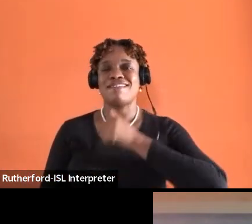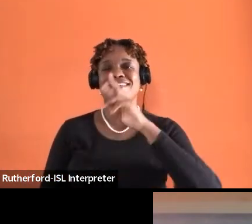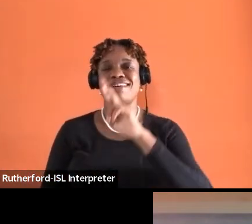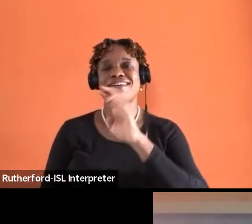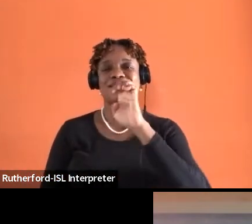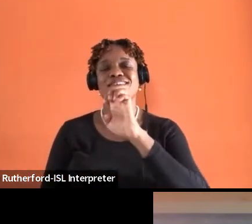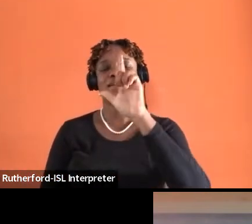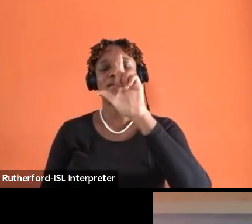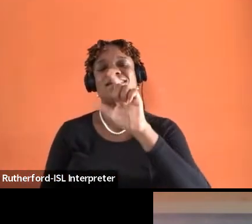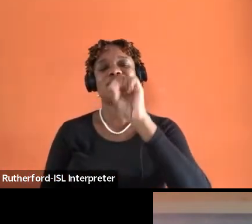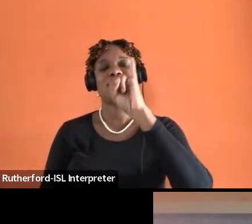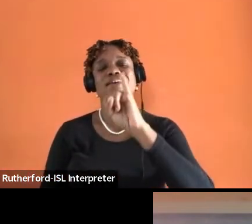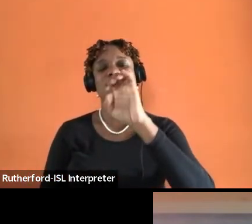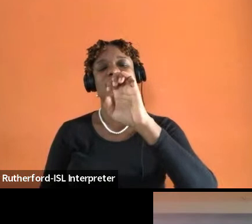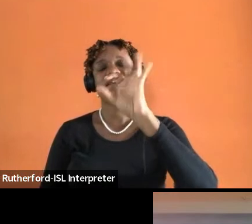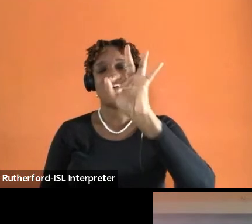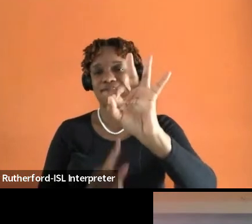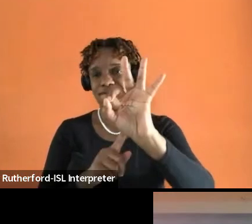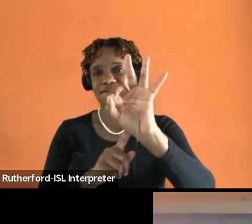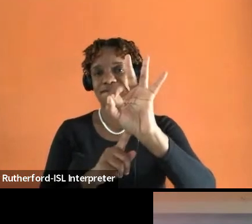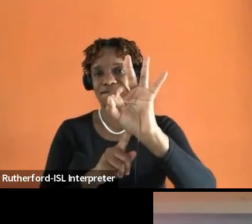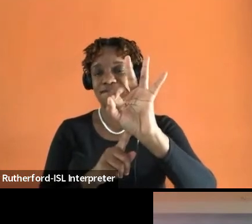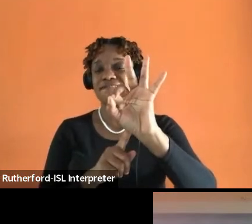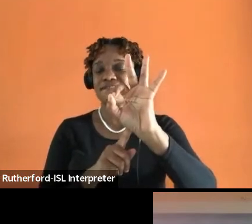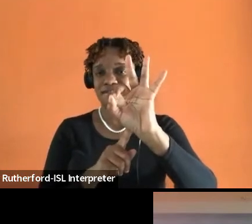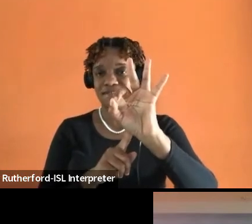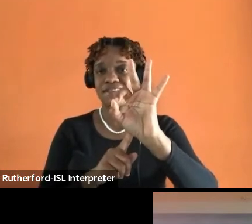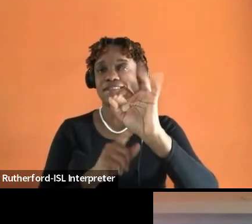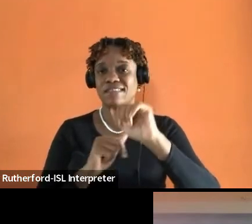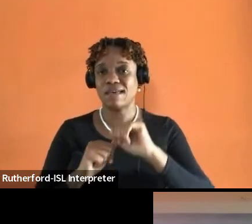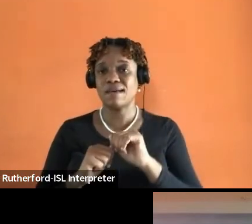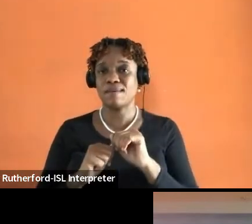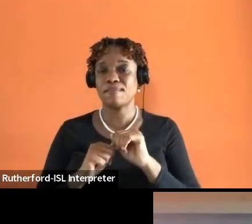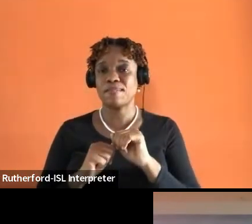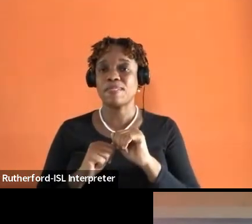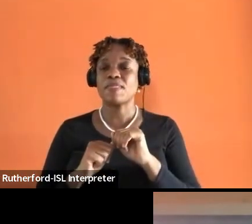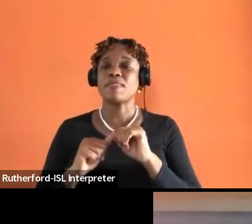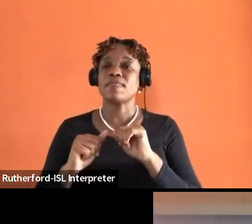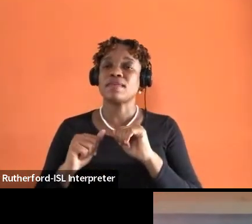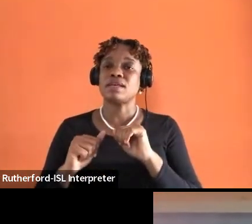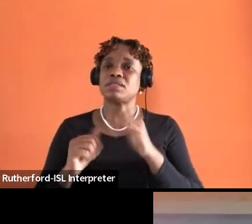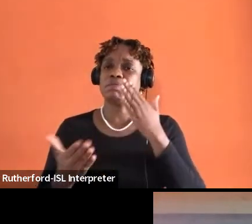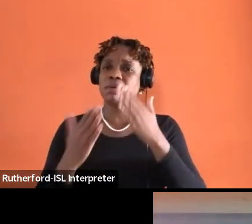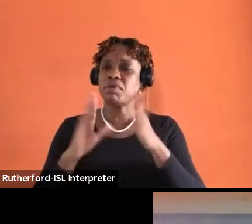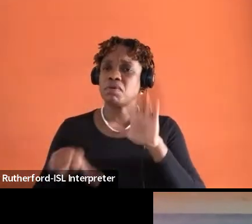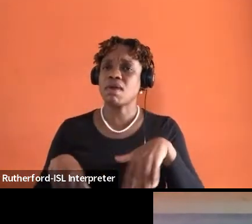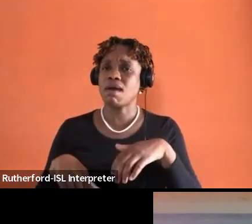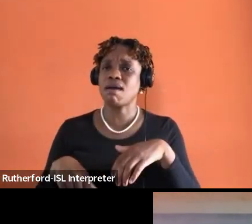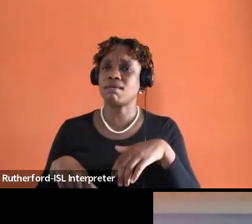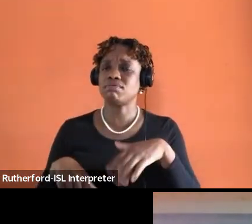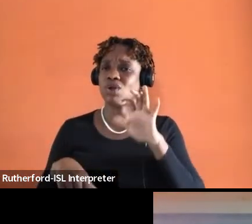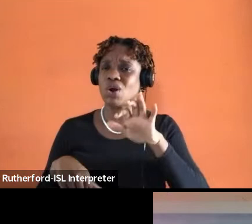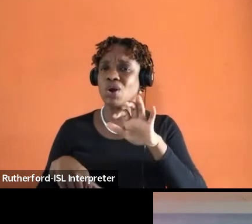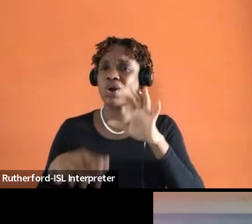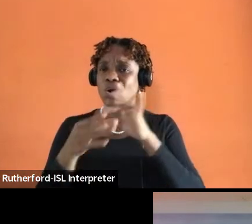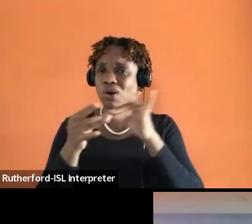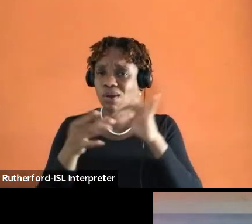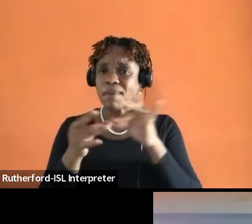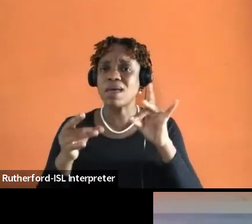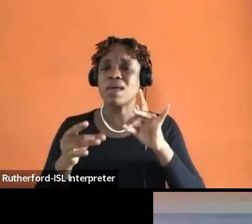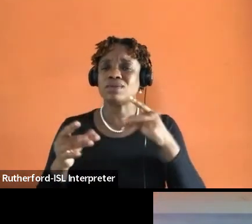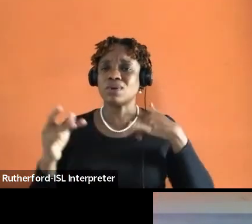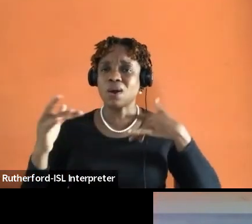strongly recommend that you direct your attention through Jamaica Council for Persons with Disabilities and also